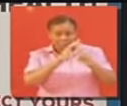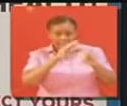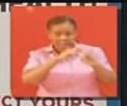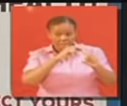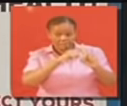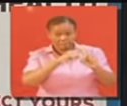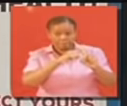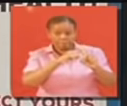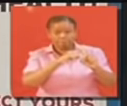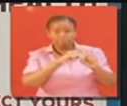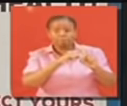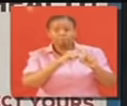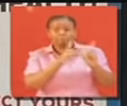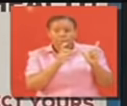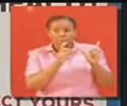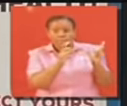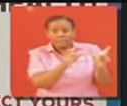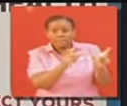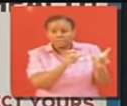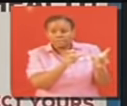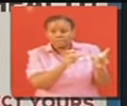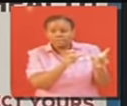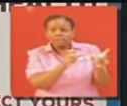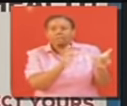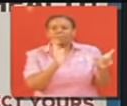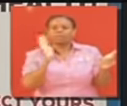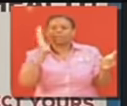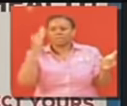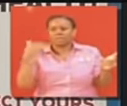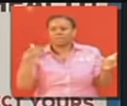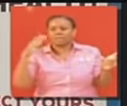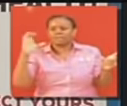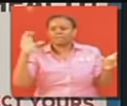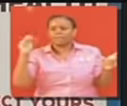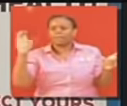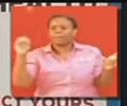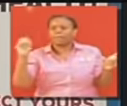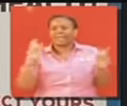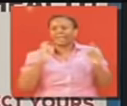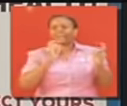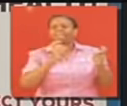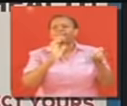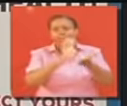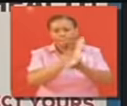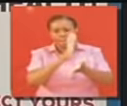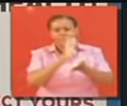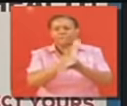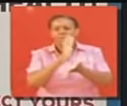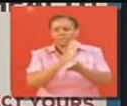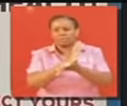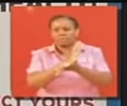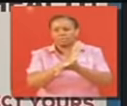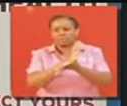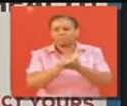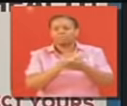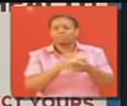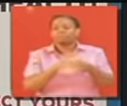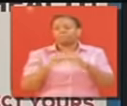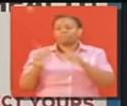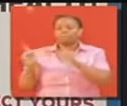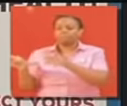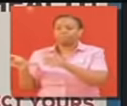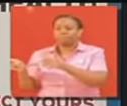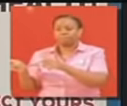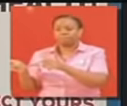now cleared that infectious period and are fit to return to work. The individuals who were in contact with